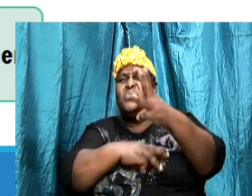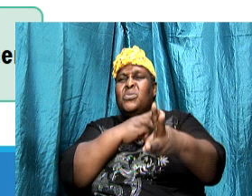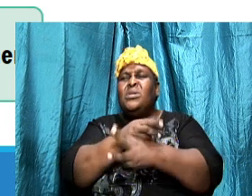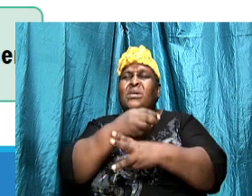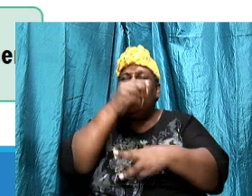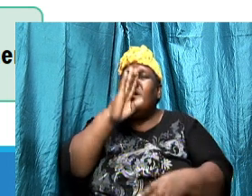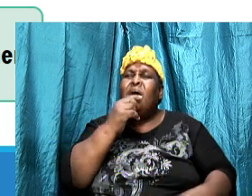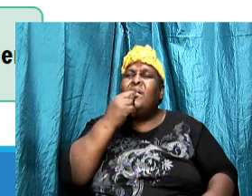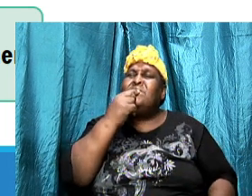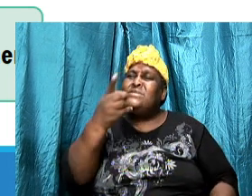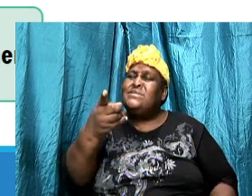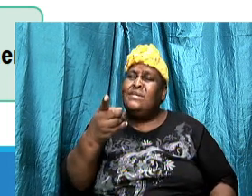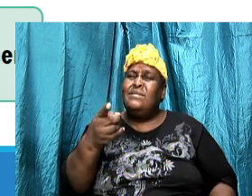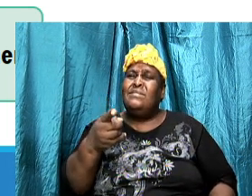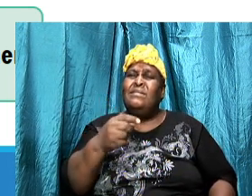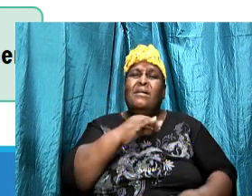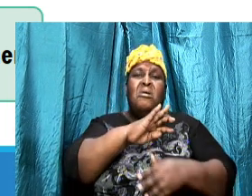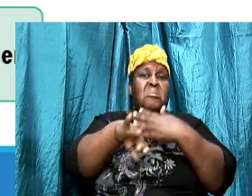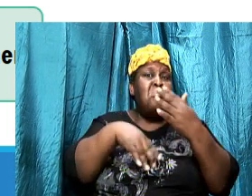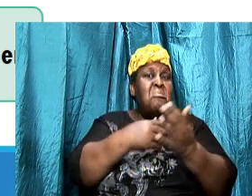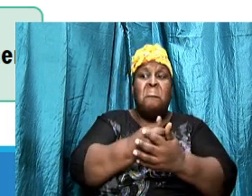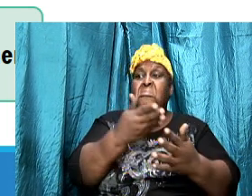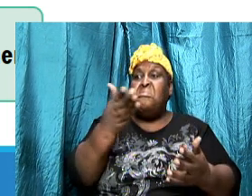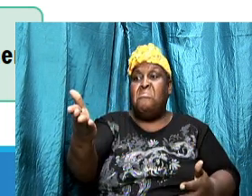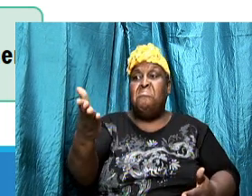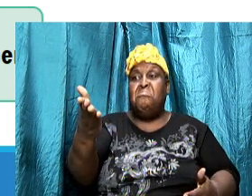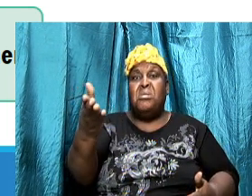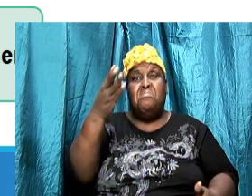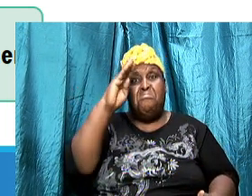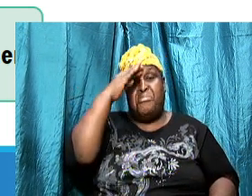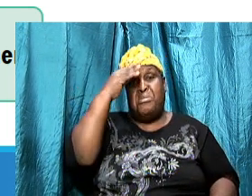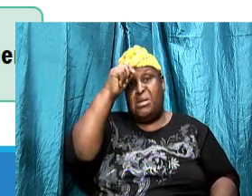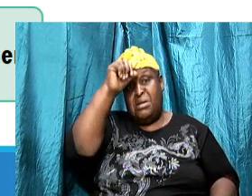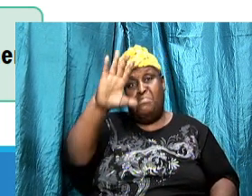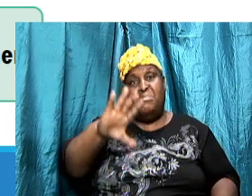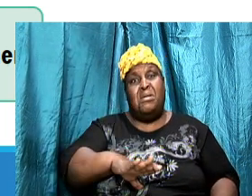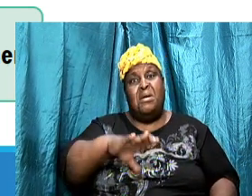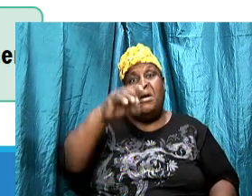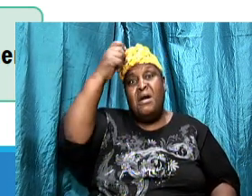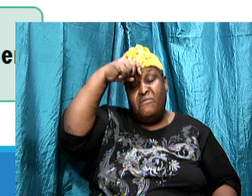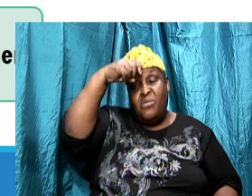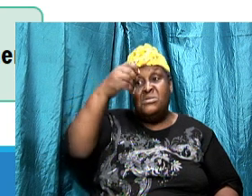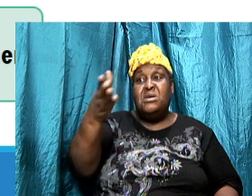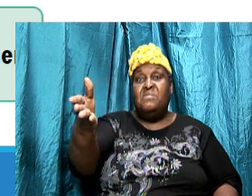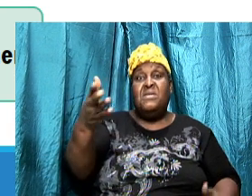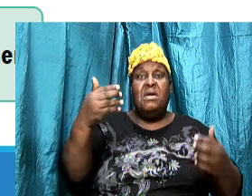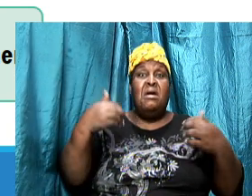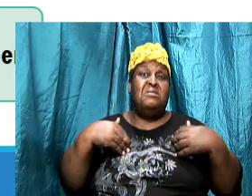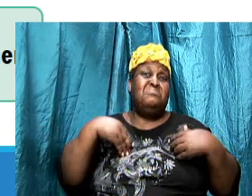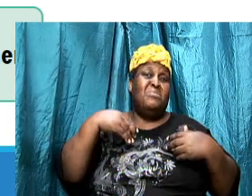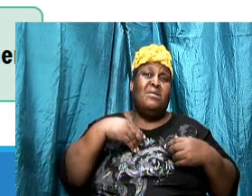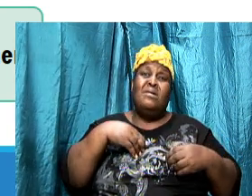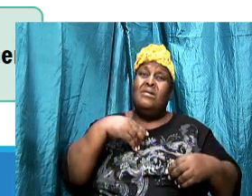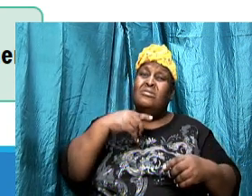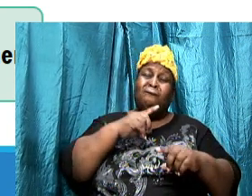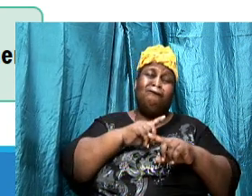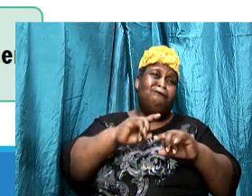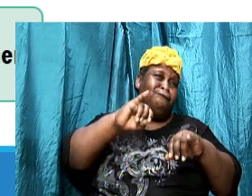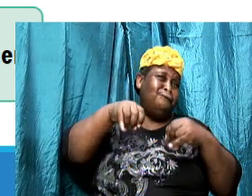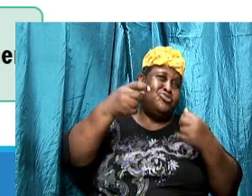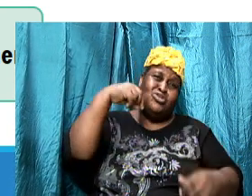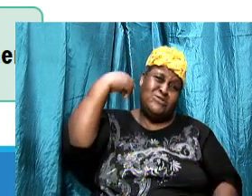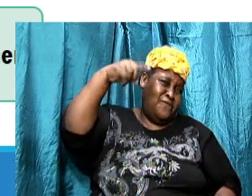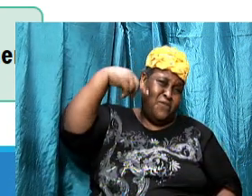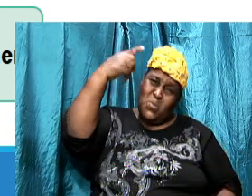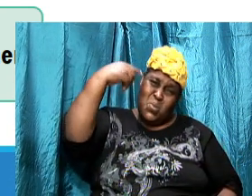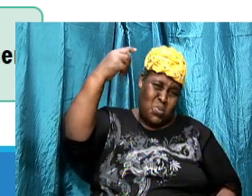is saying, all of them, the wisdom that they have is really foolishness. And it